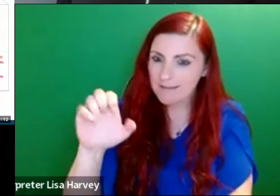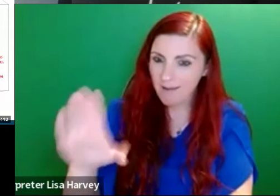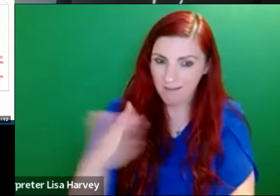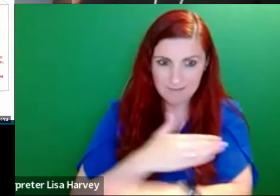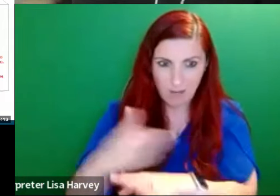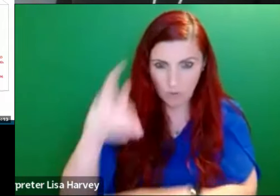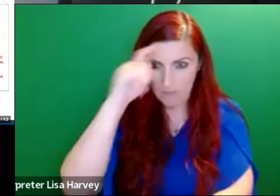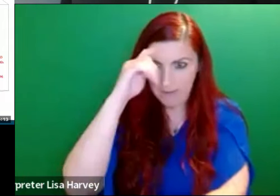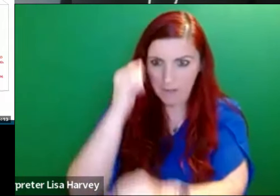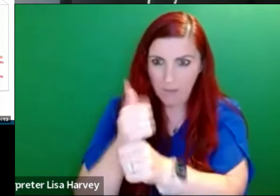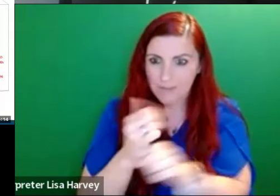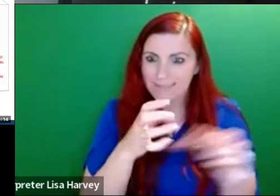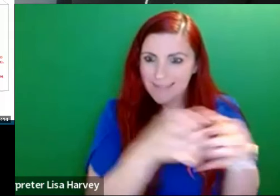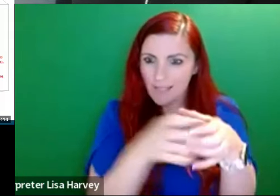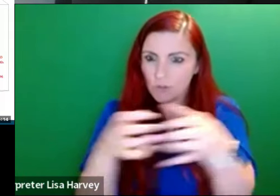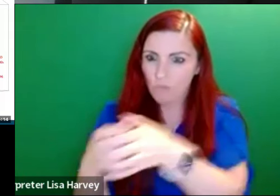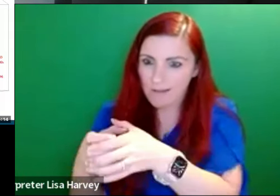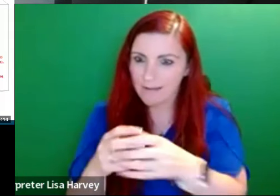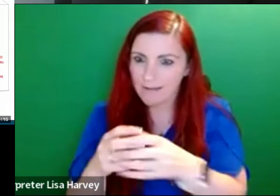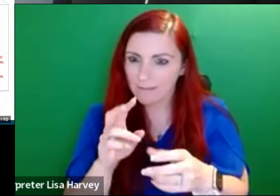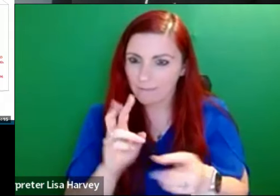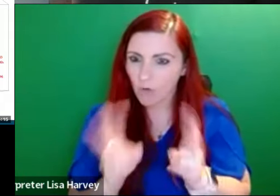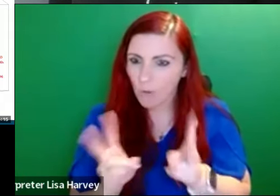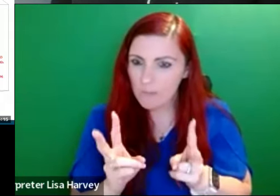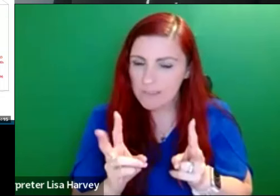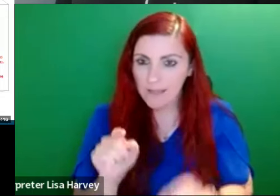categorizing verbs, which was the first work really on